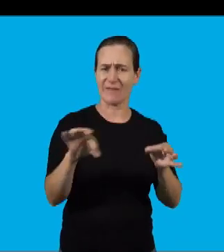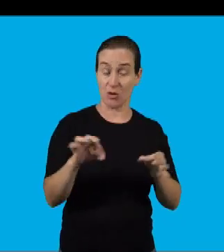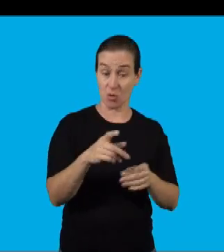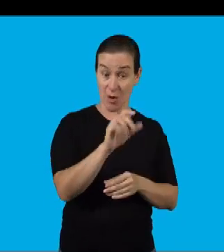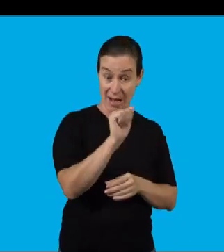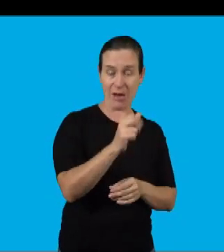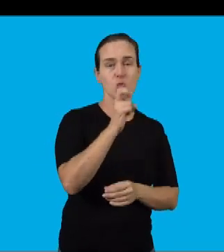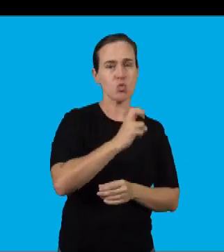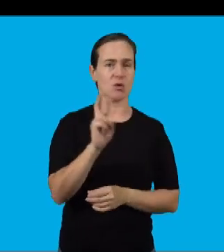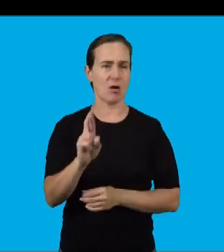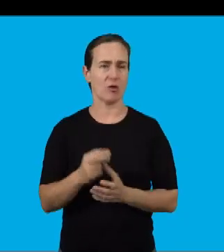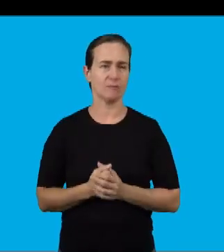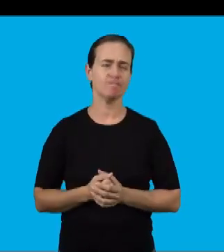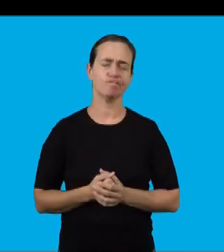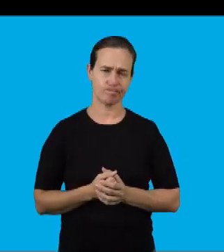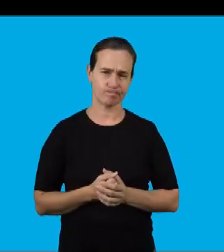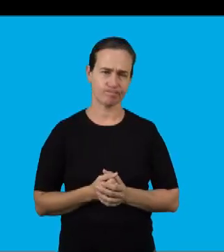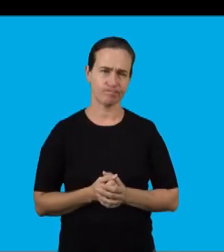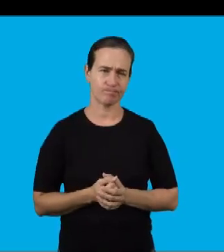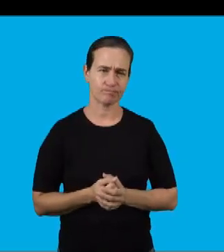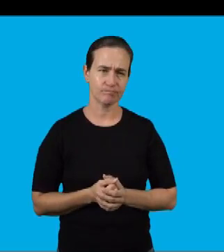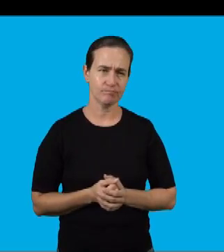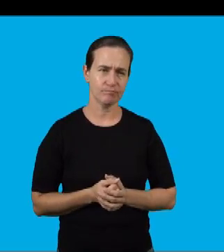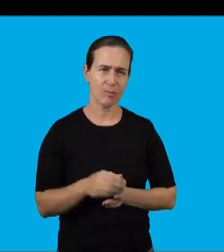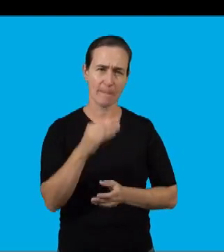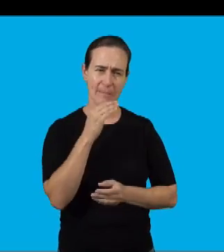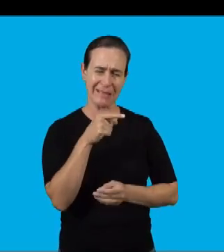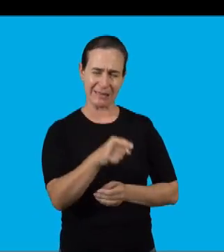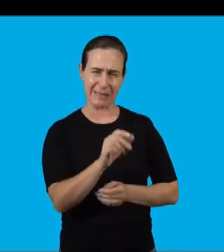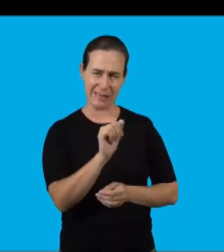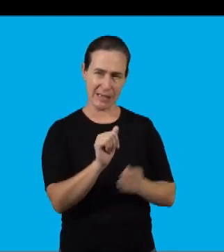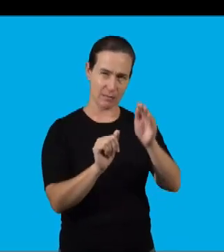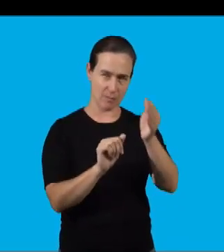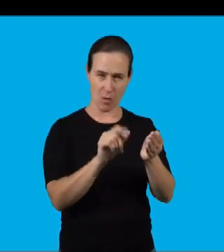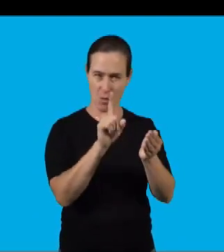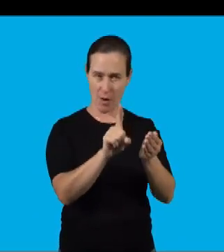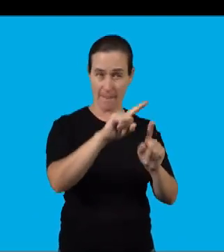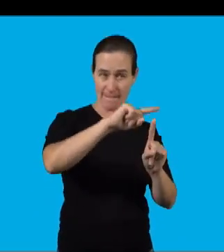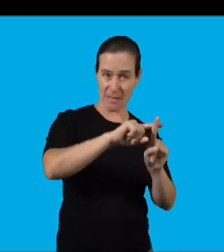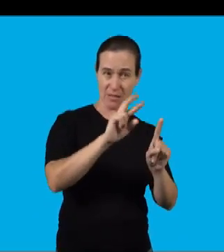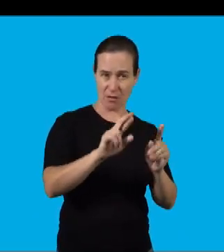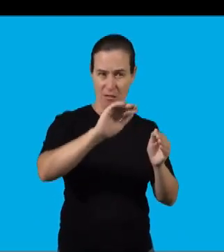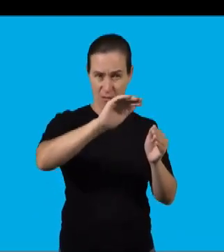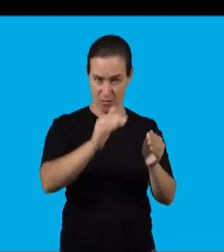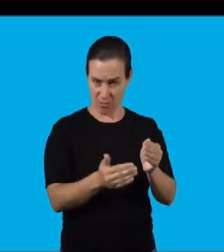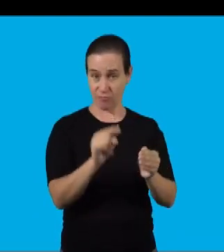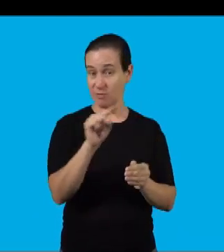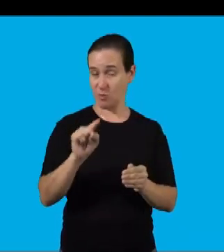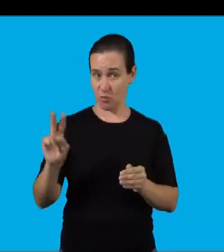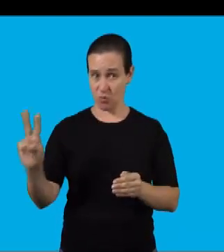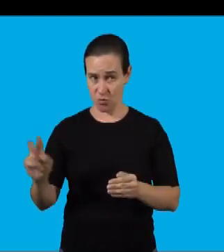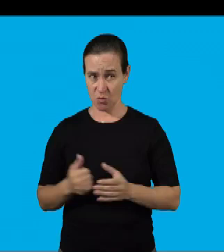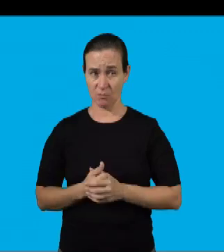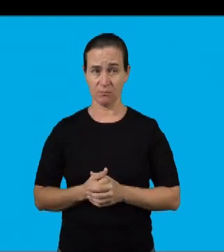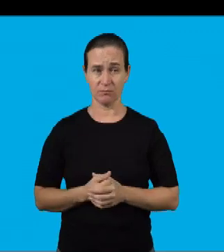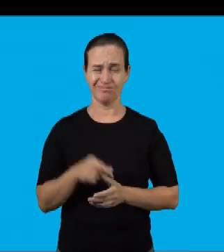So we can take out a common factor there. That is going to leave us with 1 plus r, that is equals to